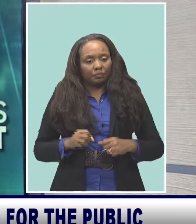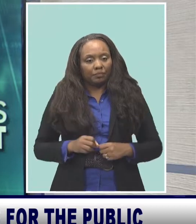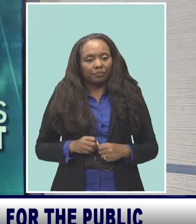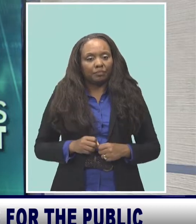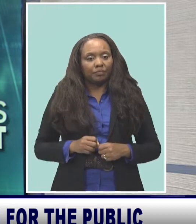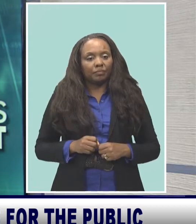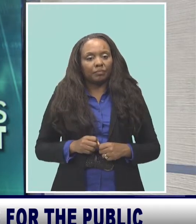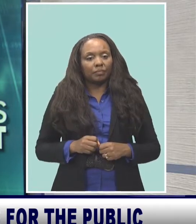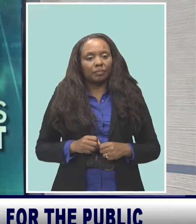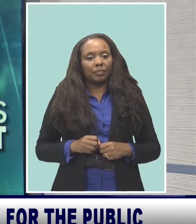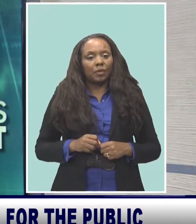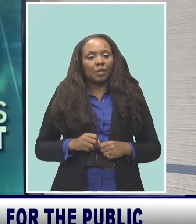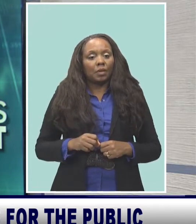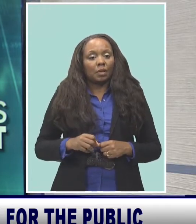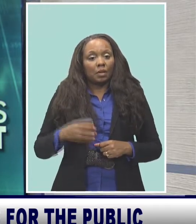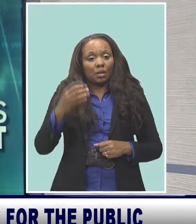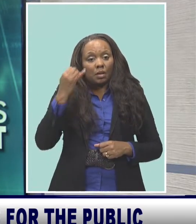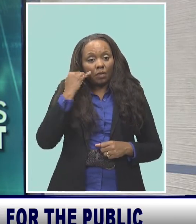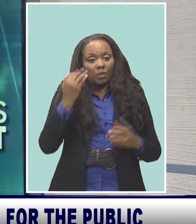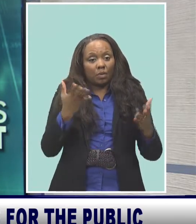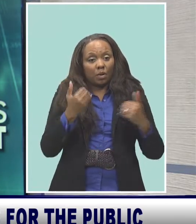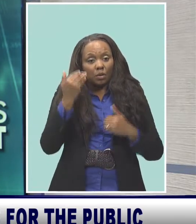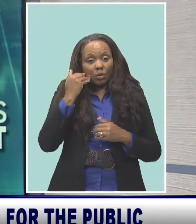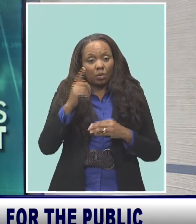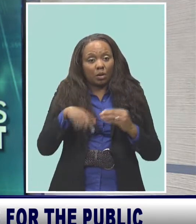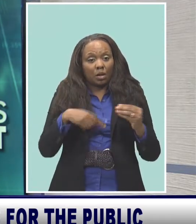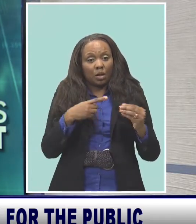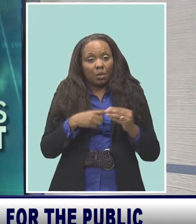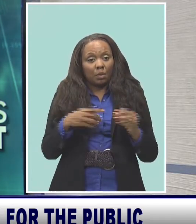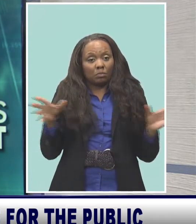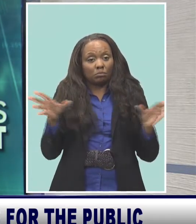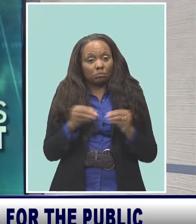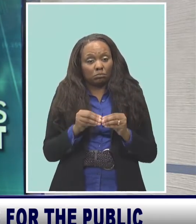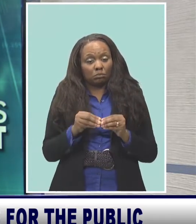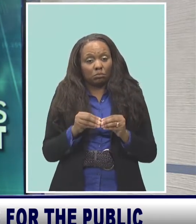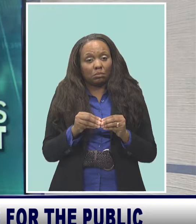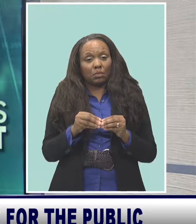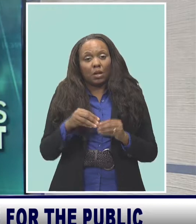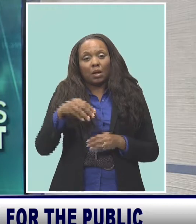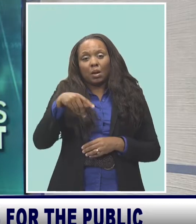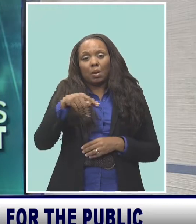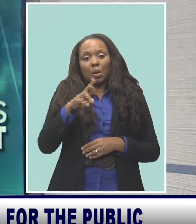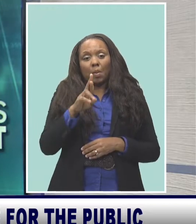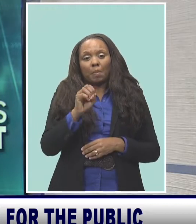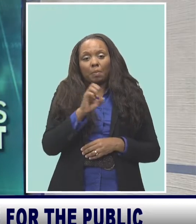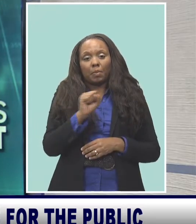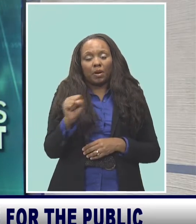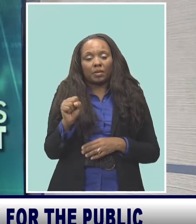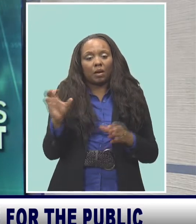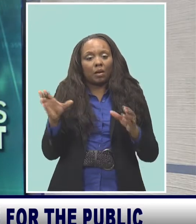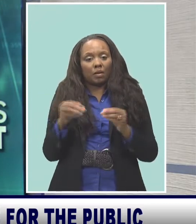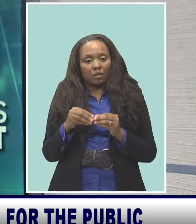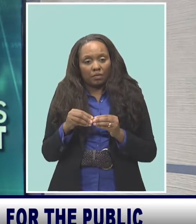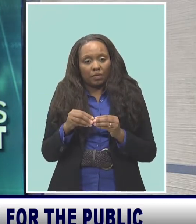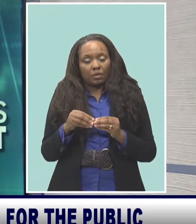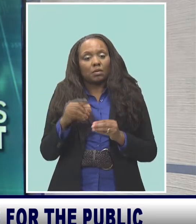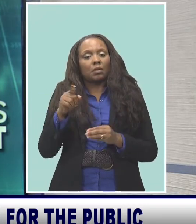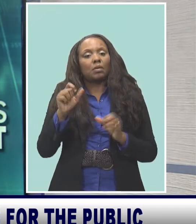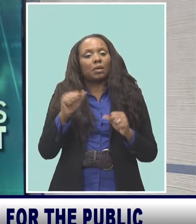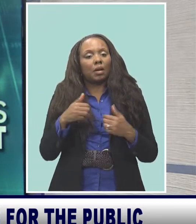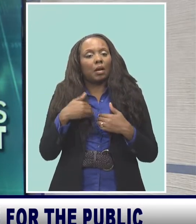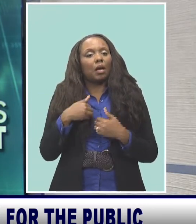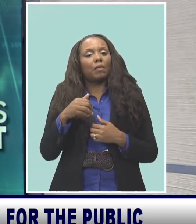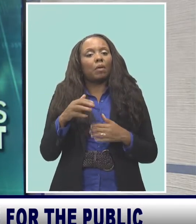Barbadians can now get alerts about press conferences and other updates from the Central Bank of Barbados via popular social media messaging service